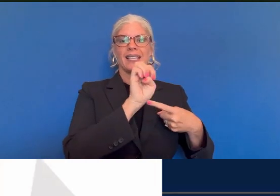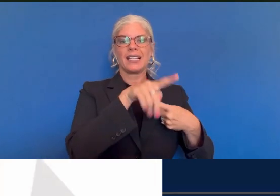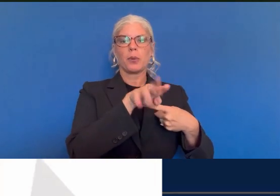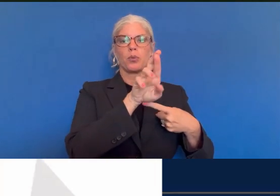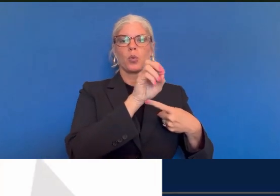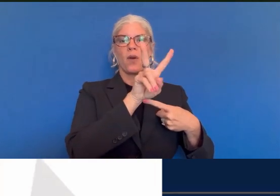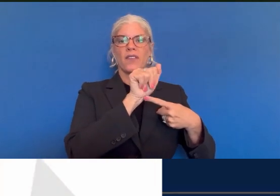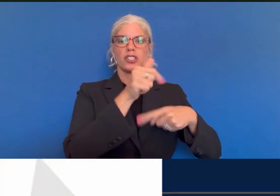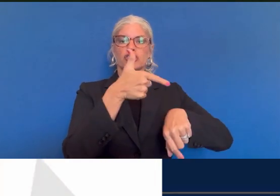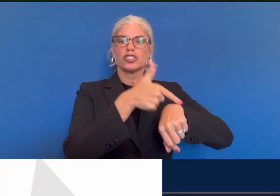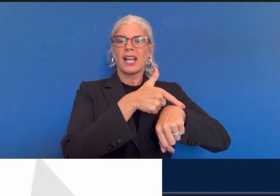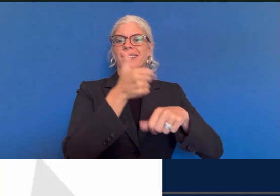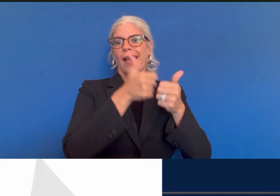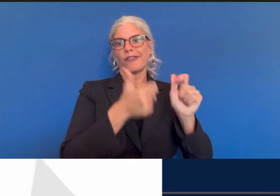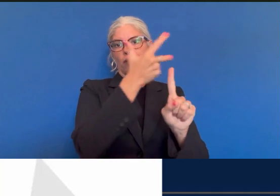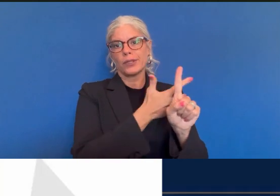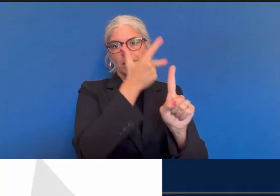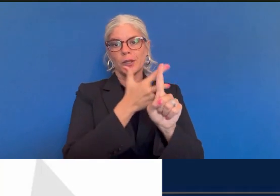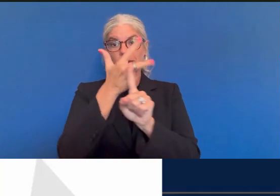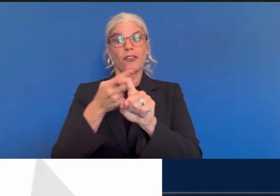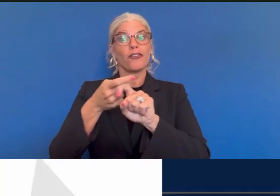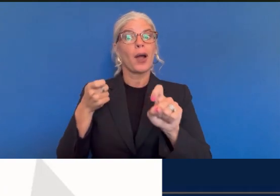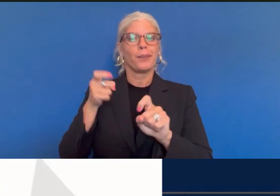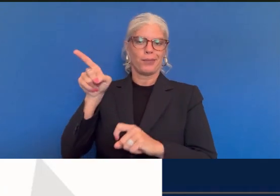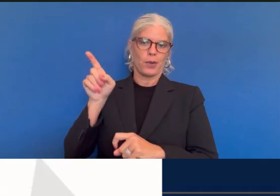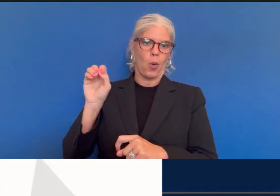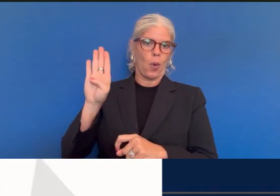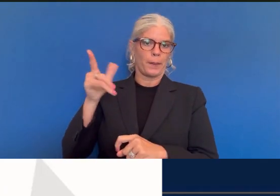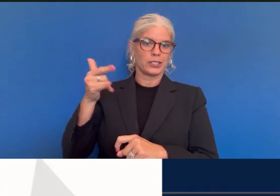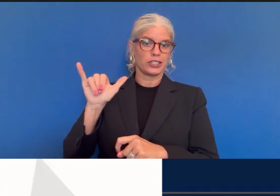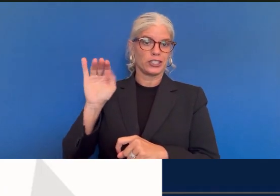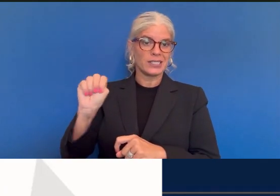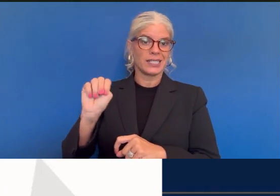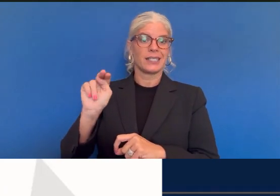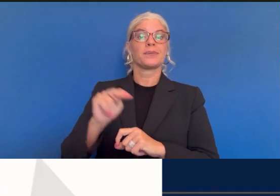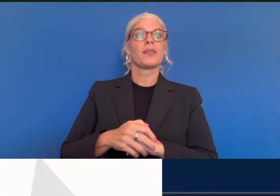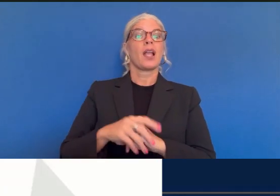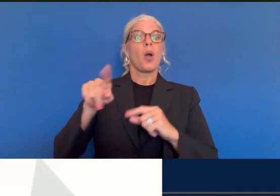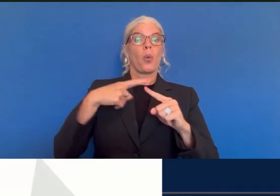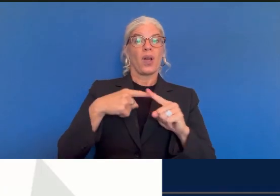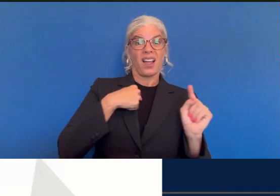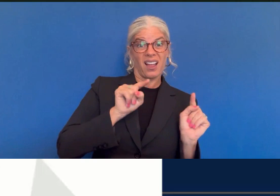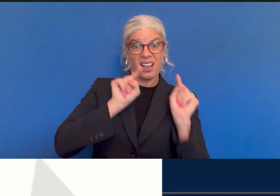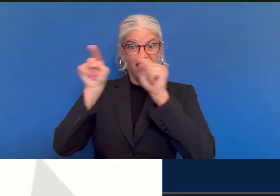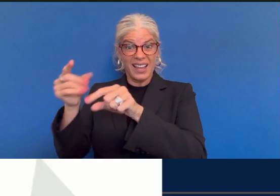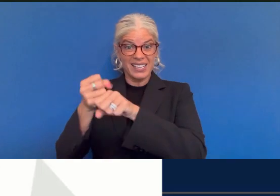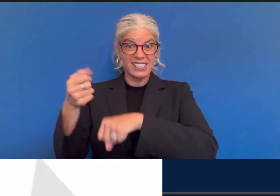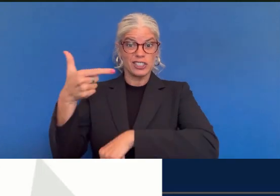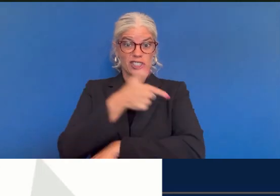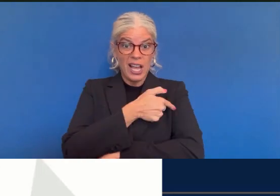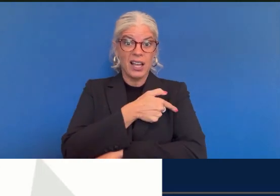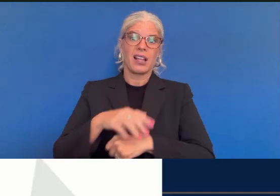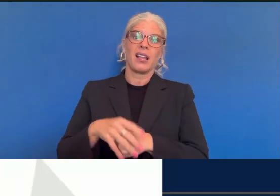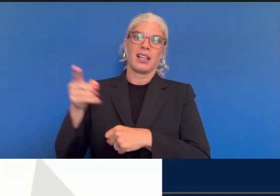was having a biopsy. Now, lead up to that, I was getting Depo Provera shots every 3 months from